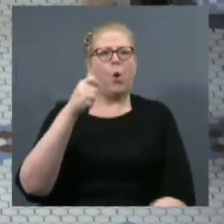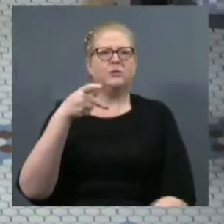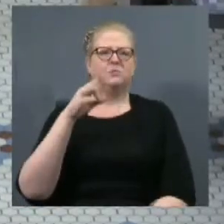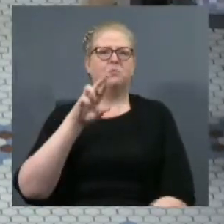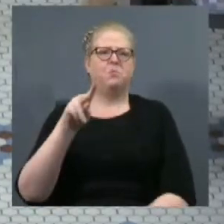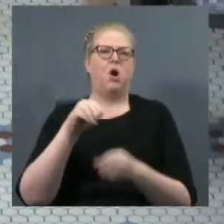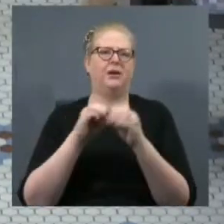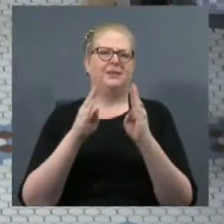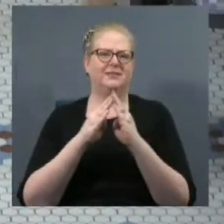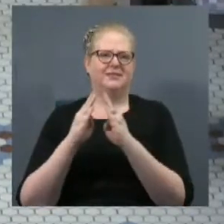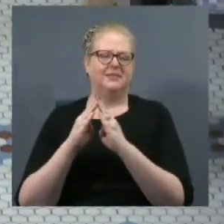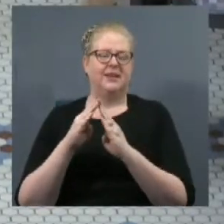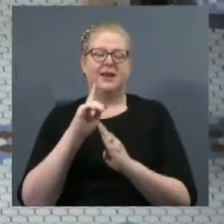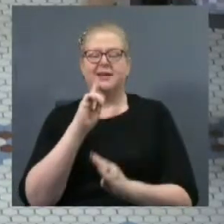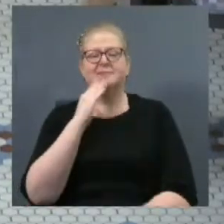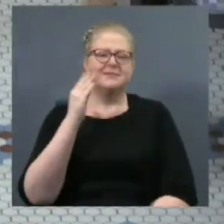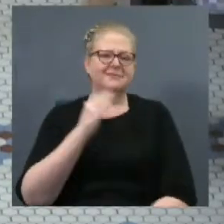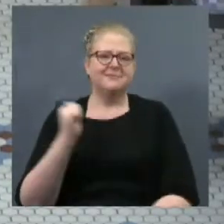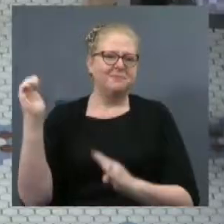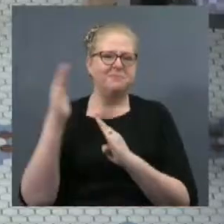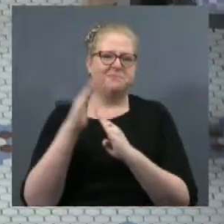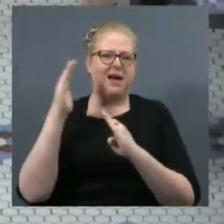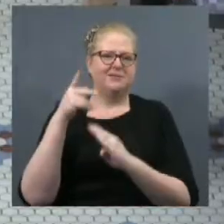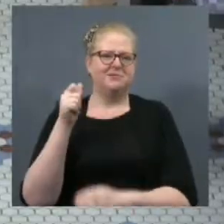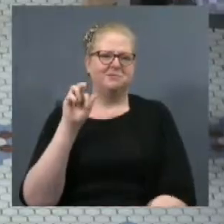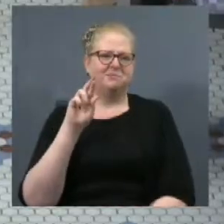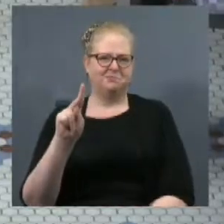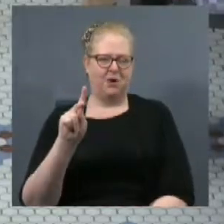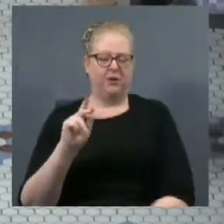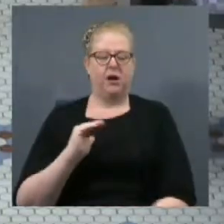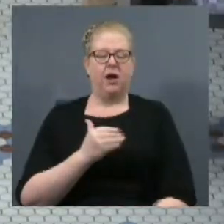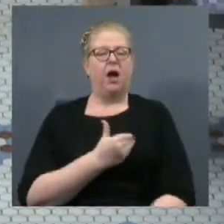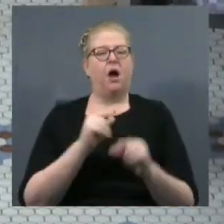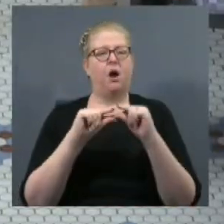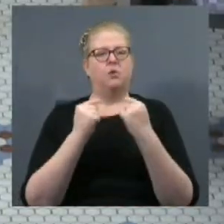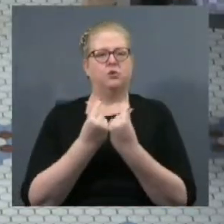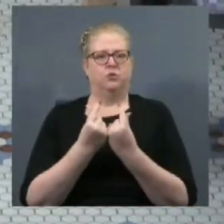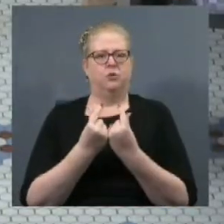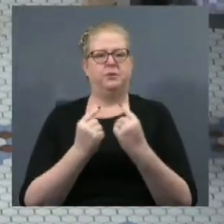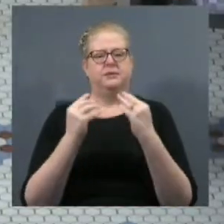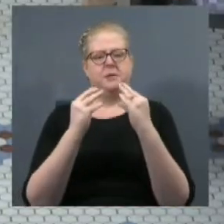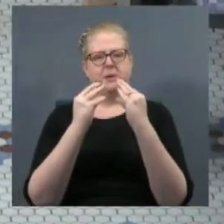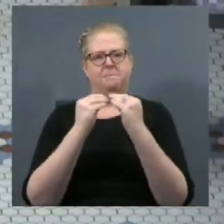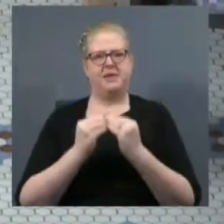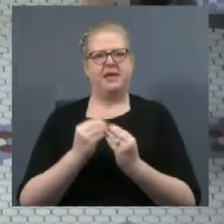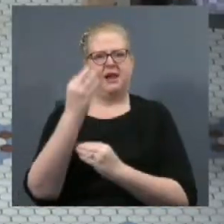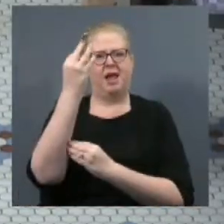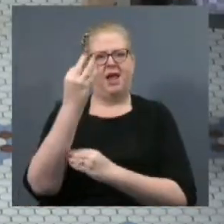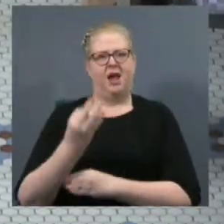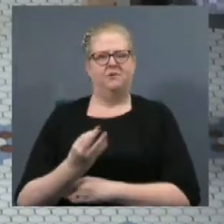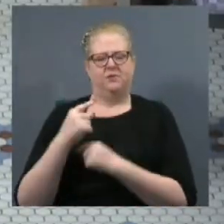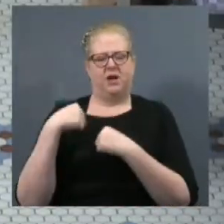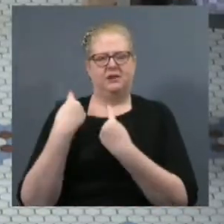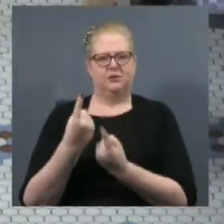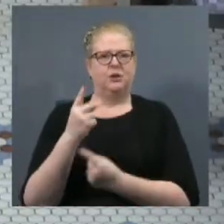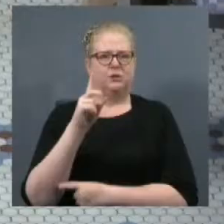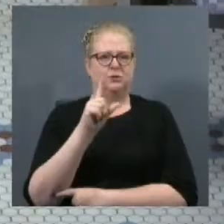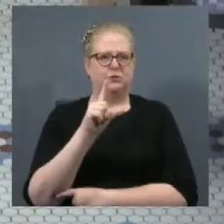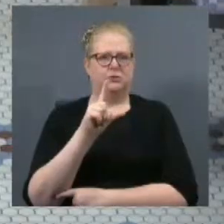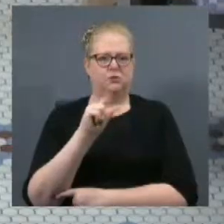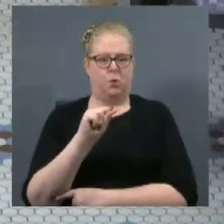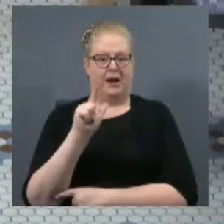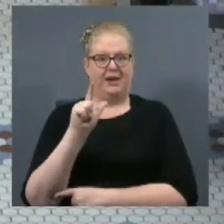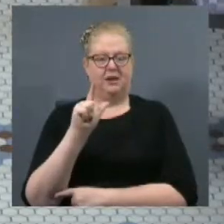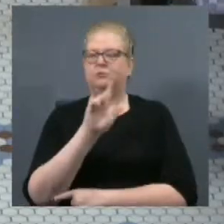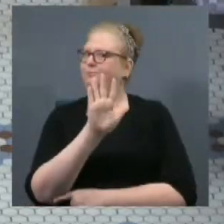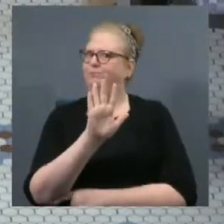Park Group, which I represent, has been meeting every Friday, practically every Friday morning at 8 o'clock since 2006.